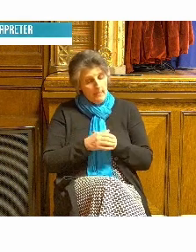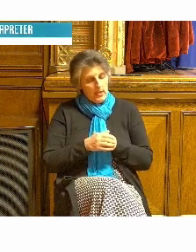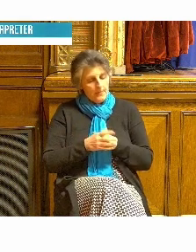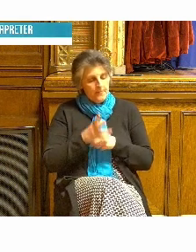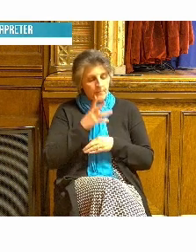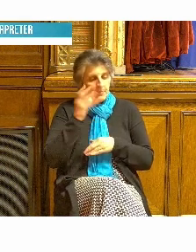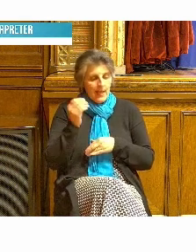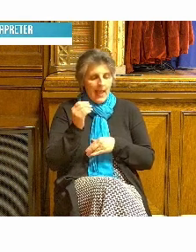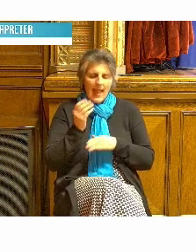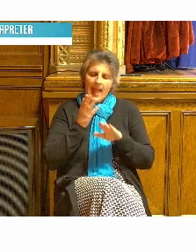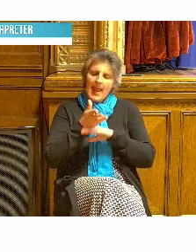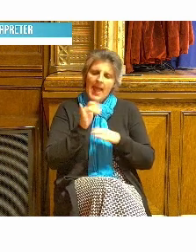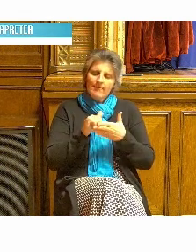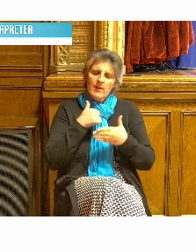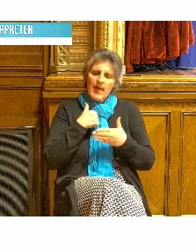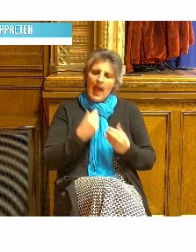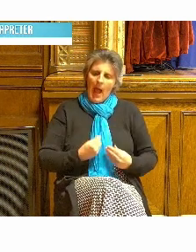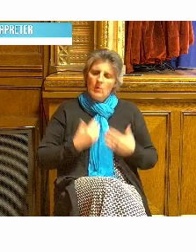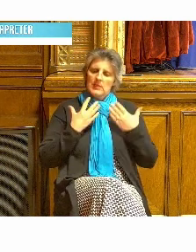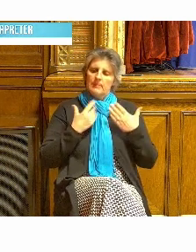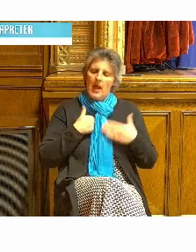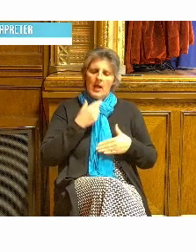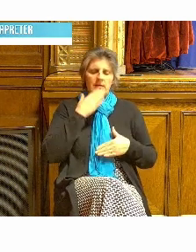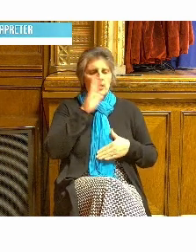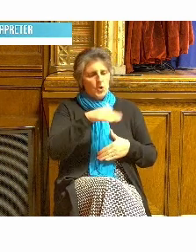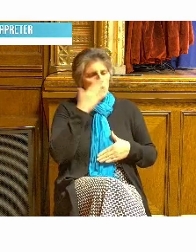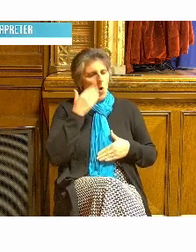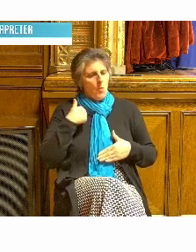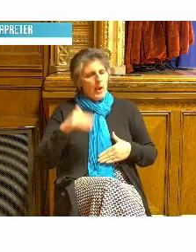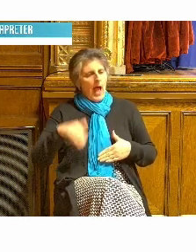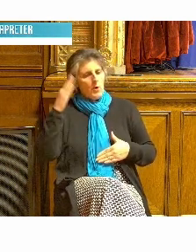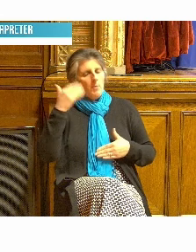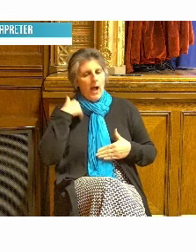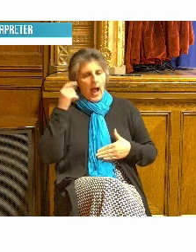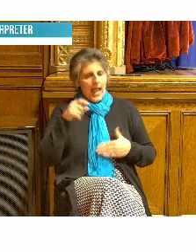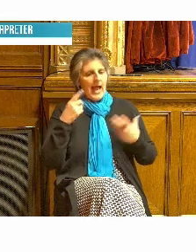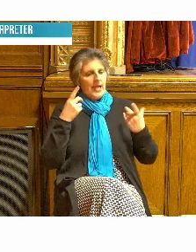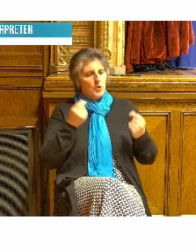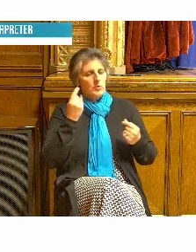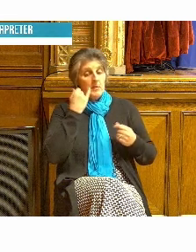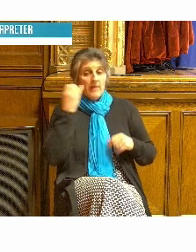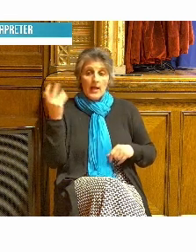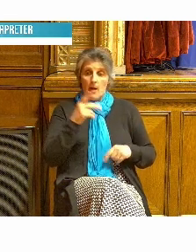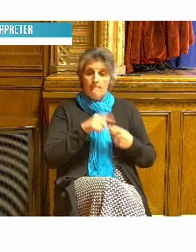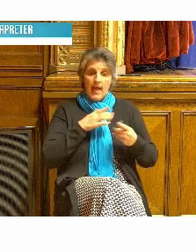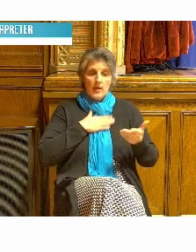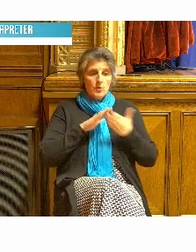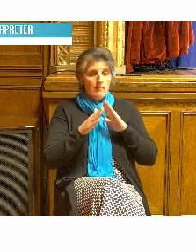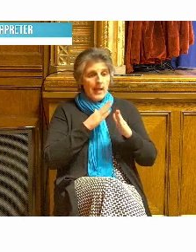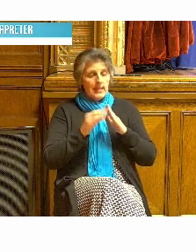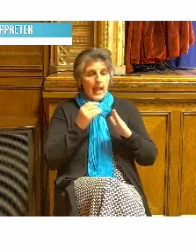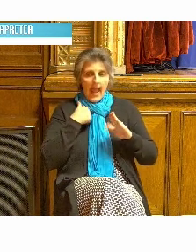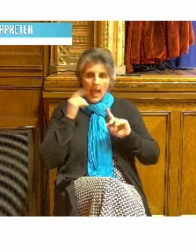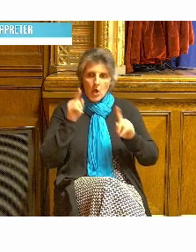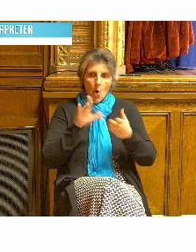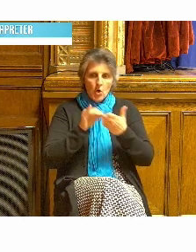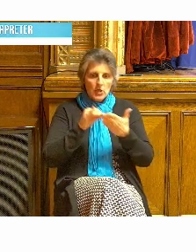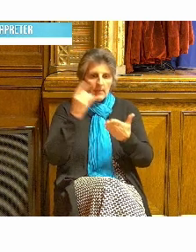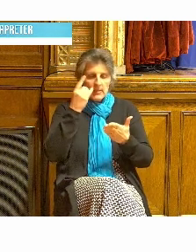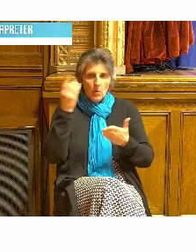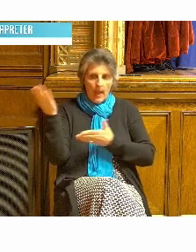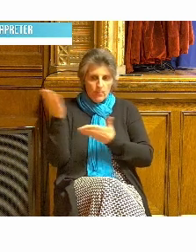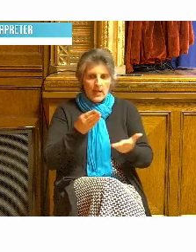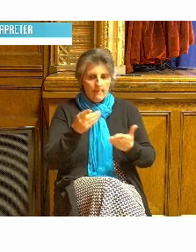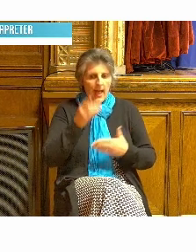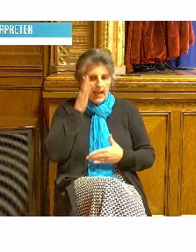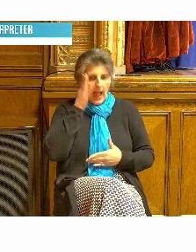And after that, I was inspired. I said, you know what, when I grow up, I've got to do something. And if I can come back to my city and go learn something somewhere and bring it back,